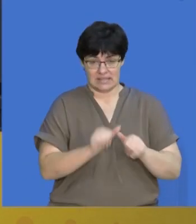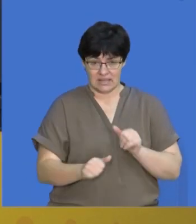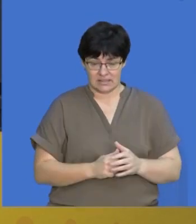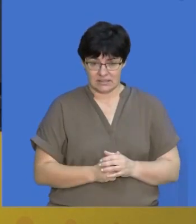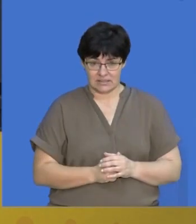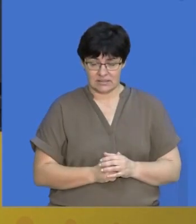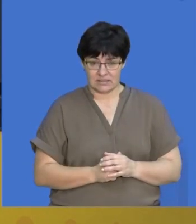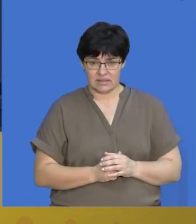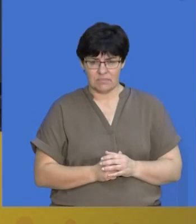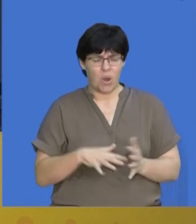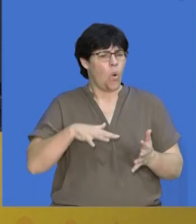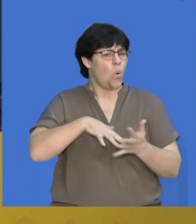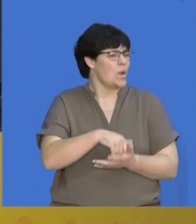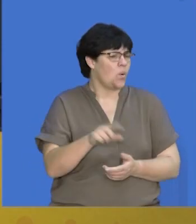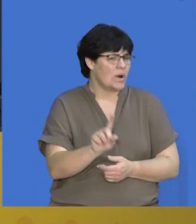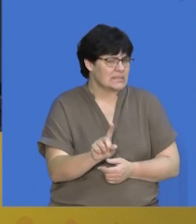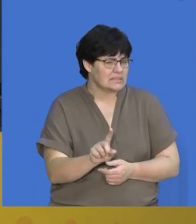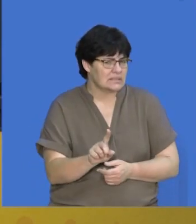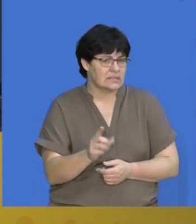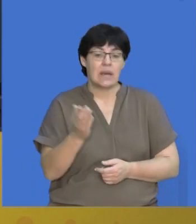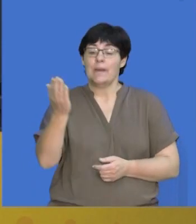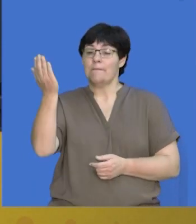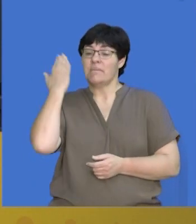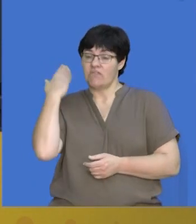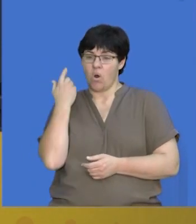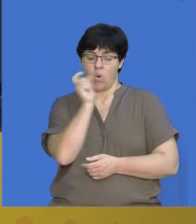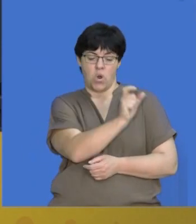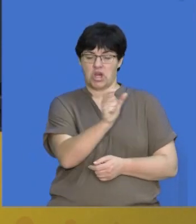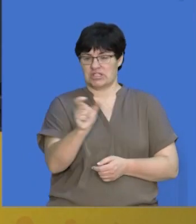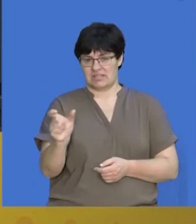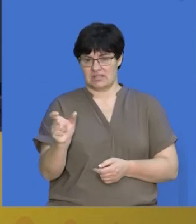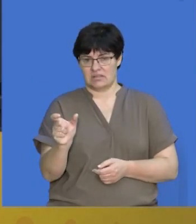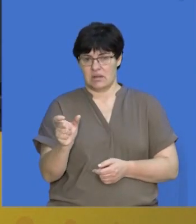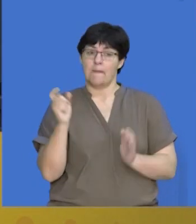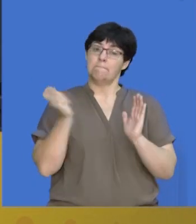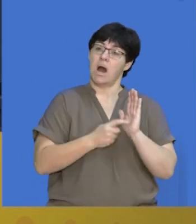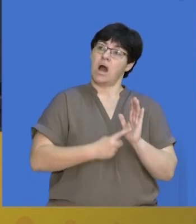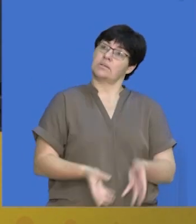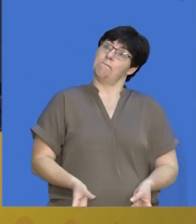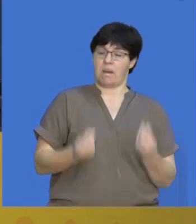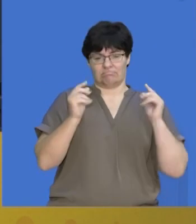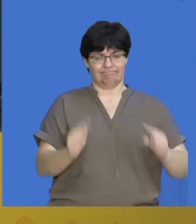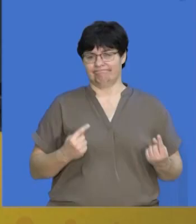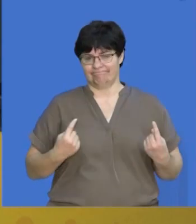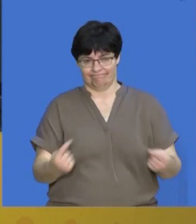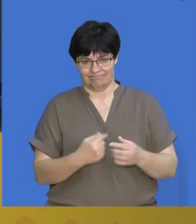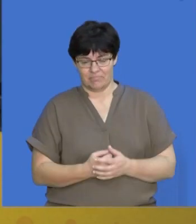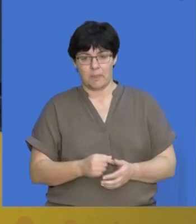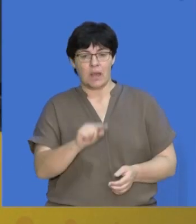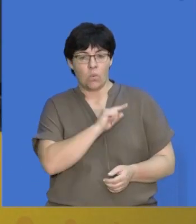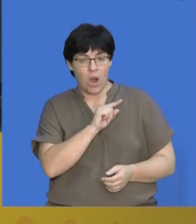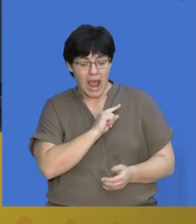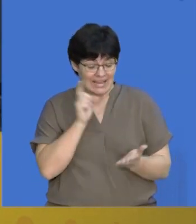our weakness here? Previously, a few words would not give you those marks. Because of the use of the